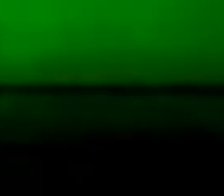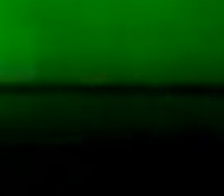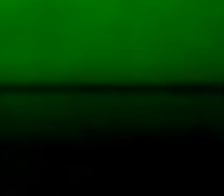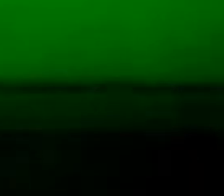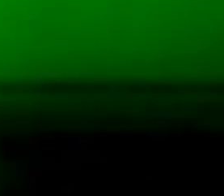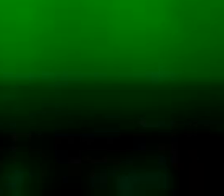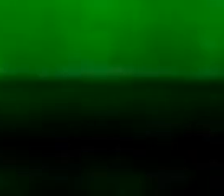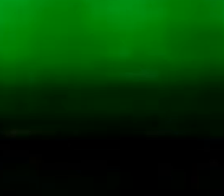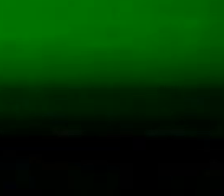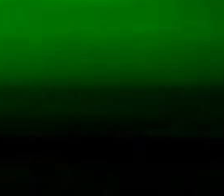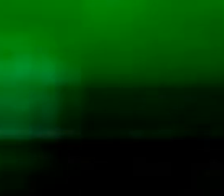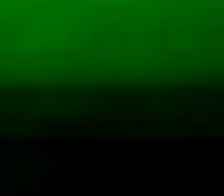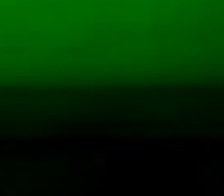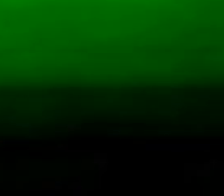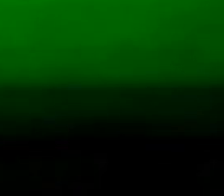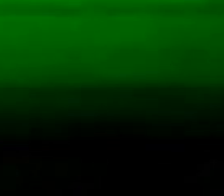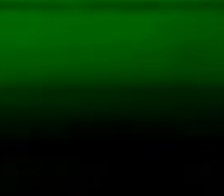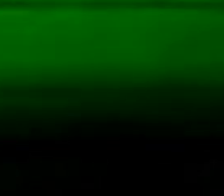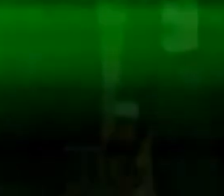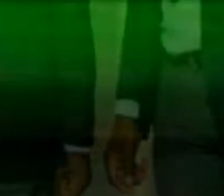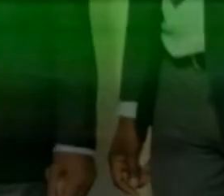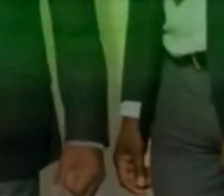Mambo Harry, O Pumpsy Wo,